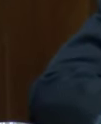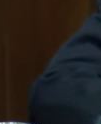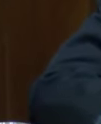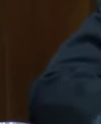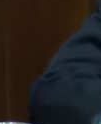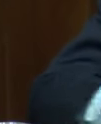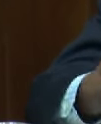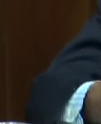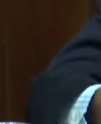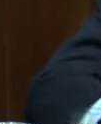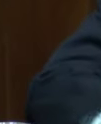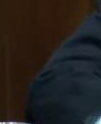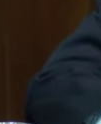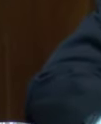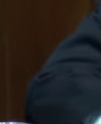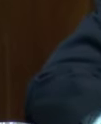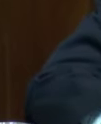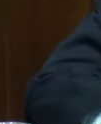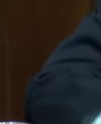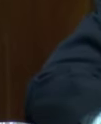compensation program that the city